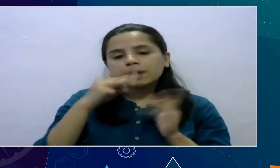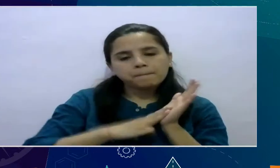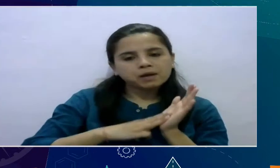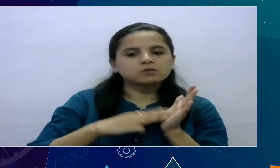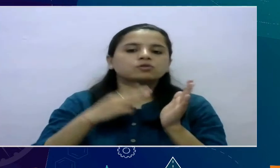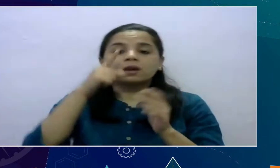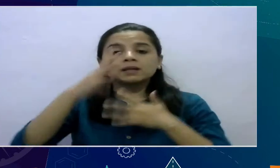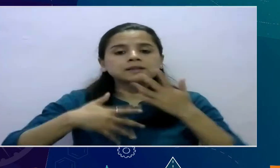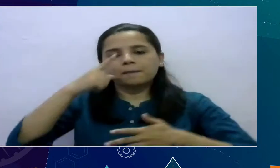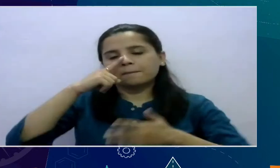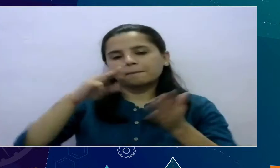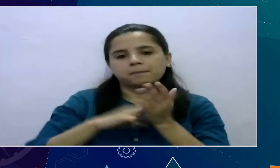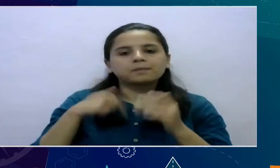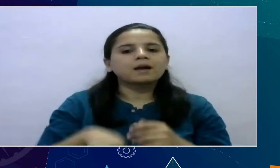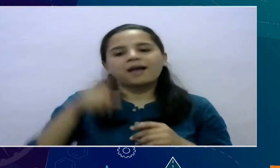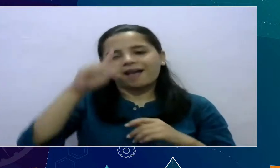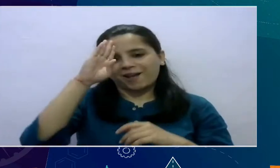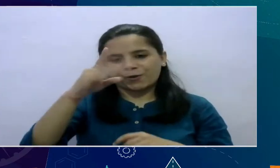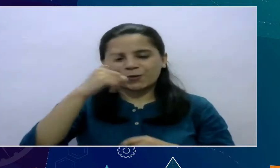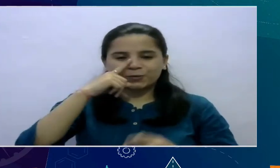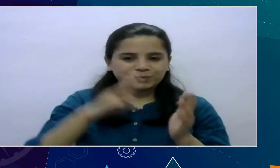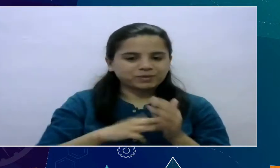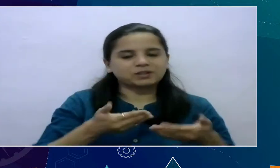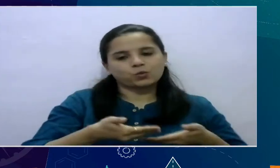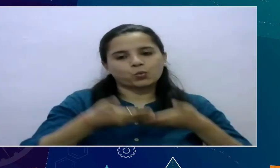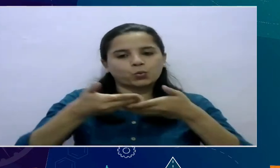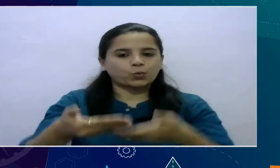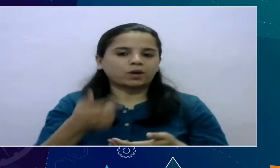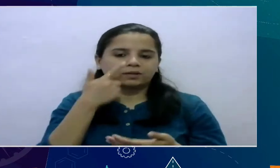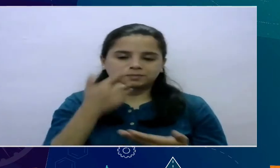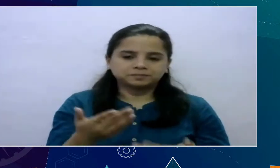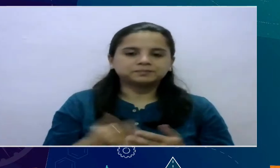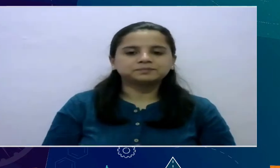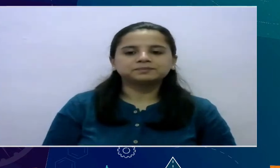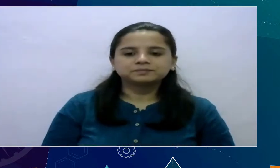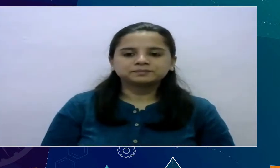Manisha Sharma. Hello, Manisha. Welcome, ma'am.